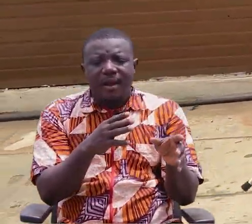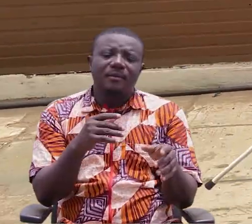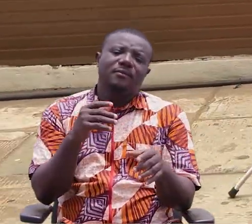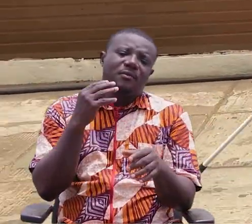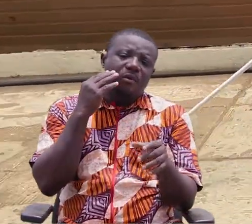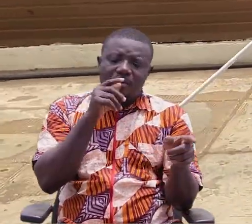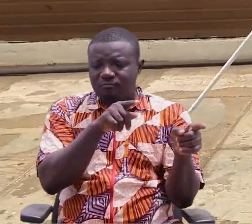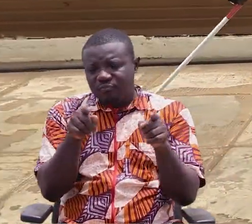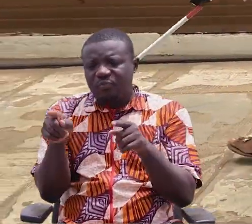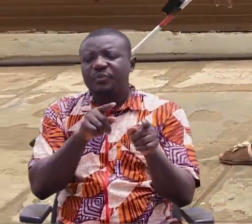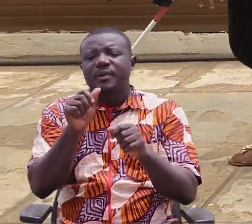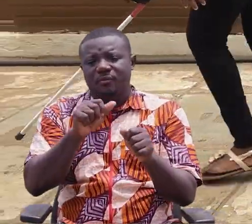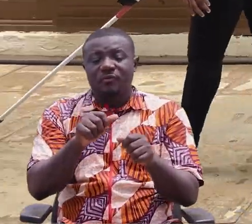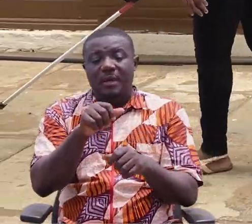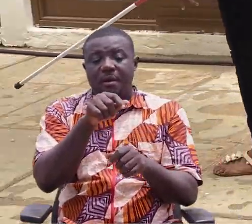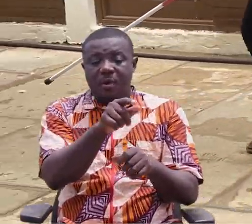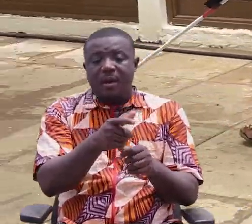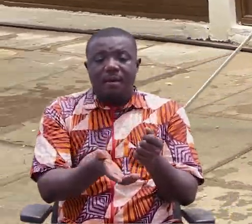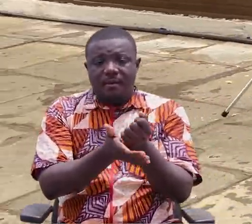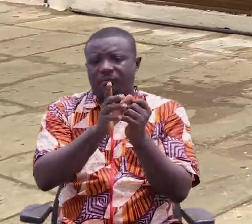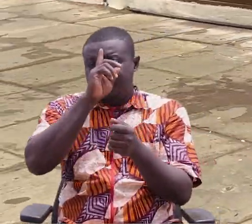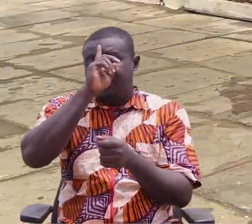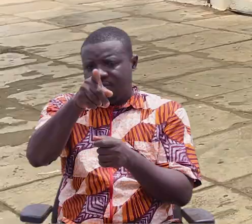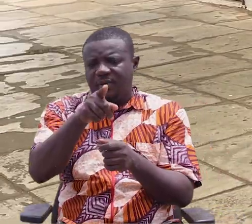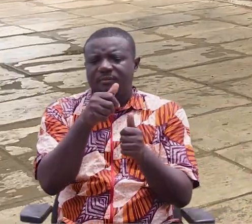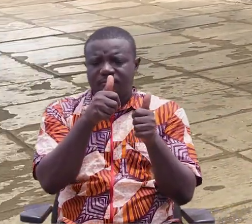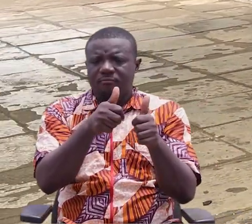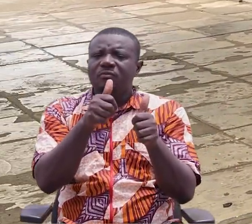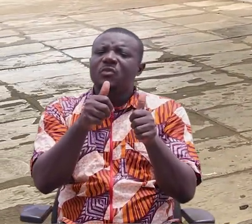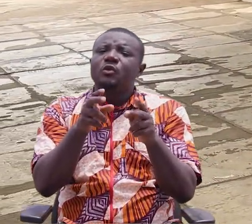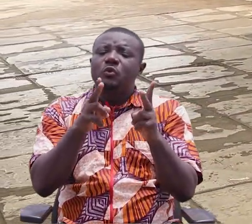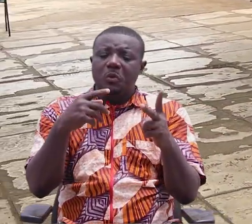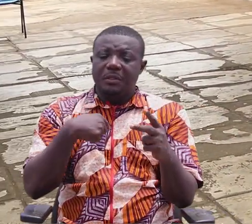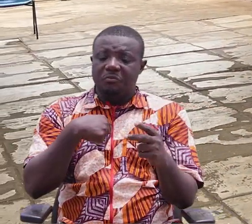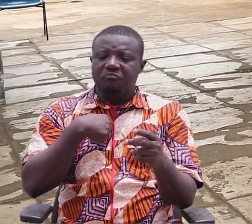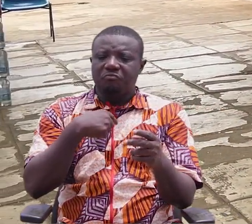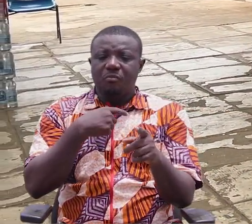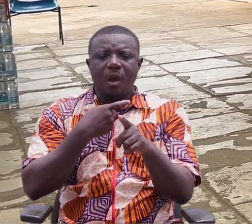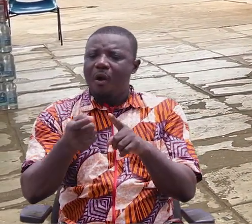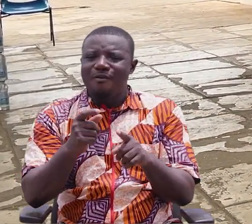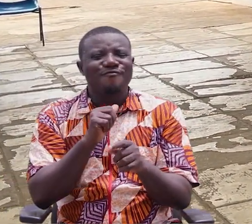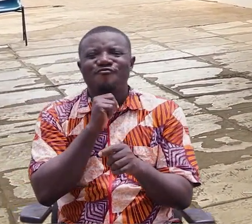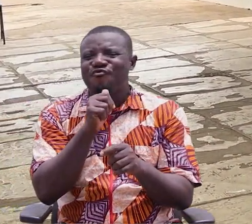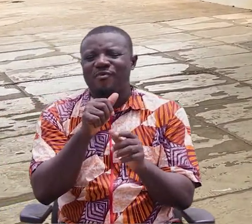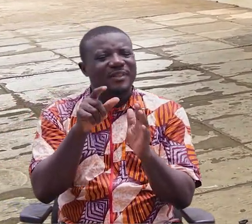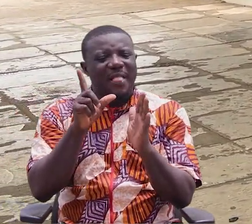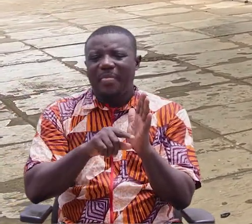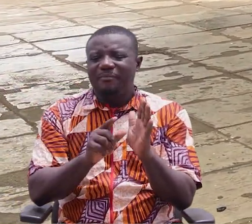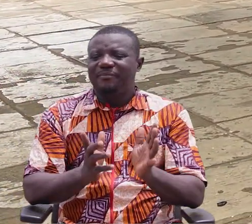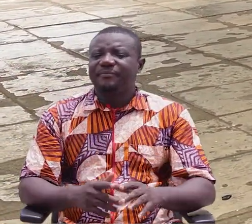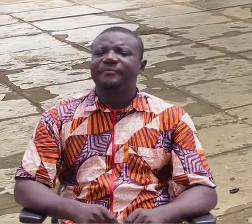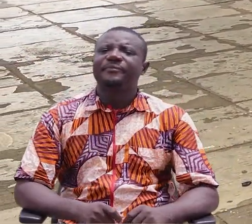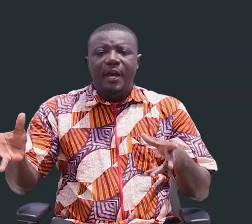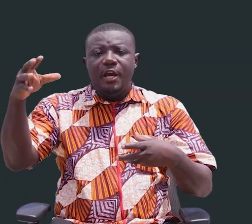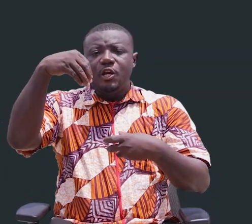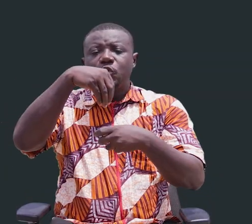hall because the device is smart and is able to detect objects. So the chances of me hurting myself was